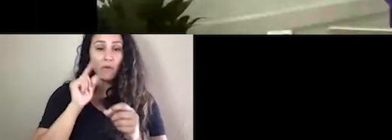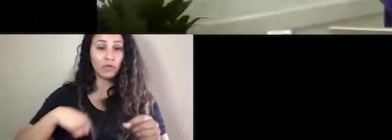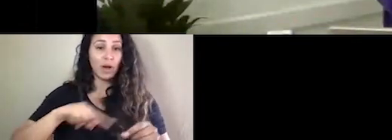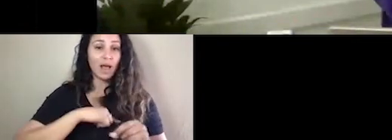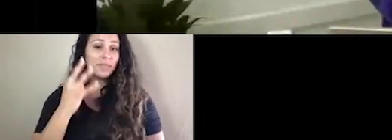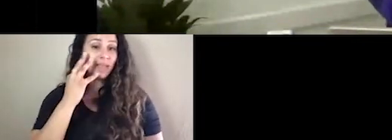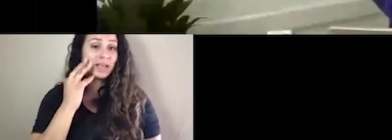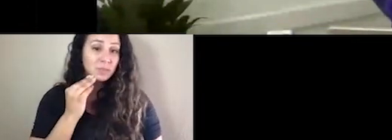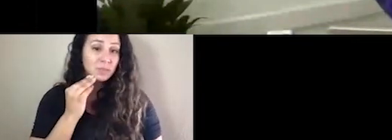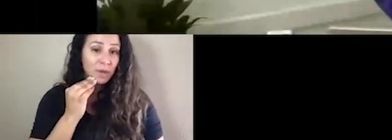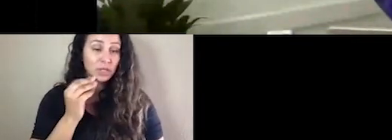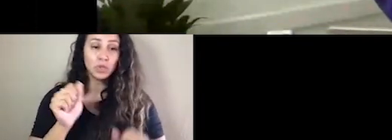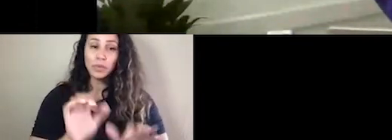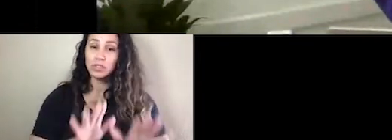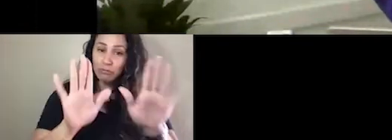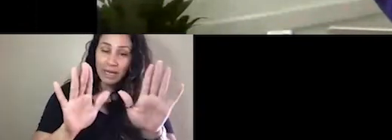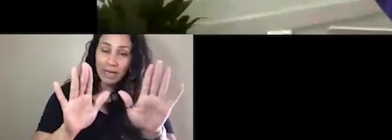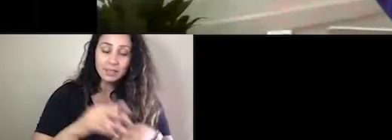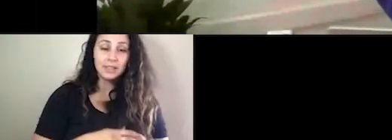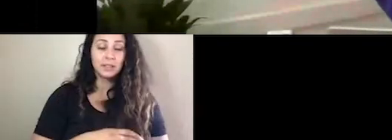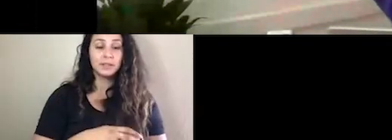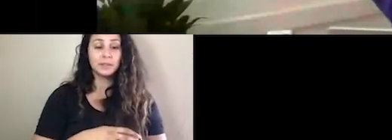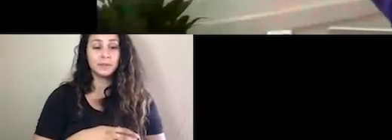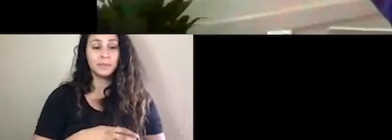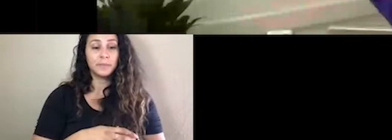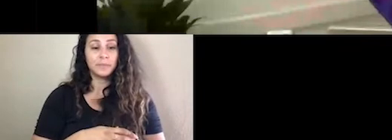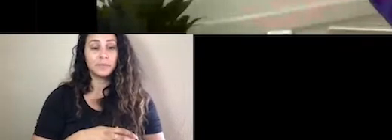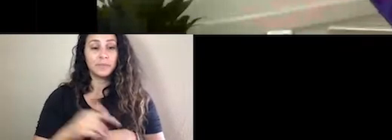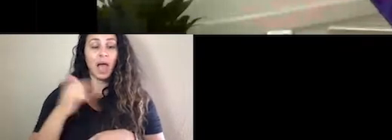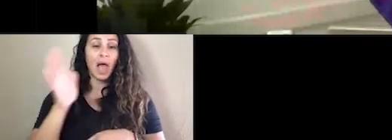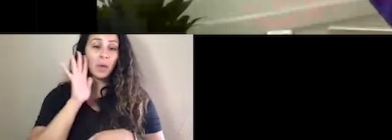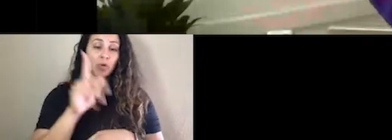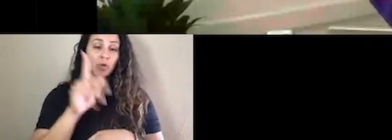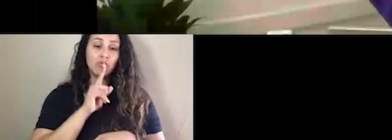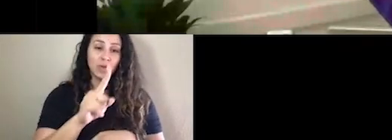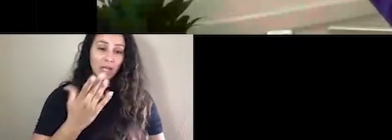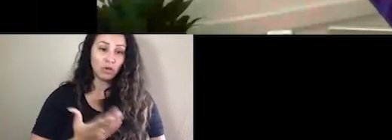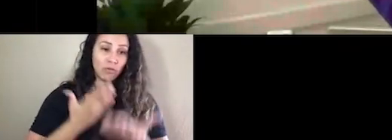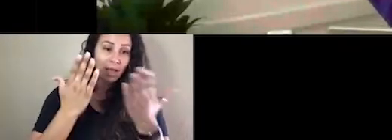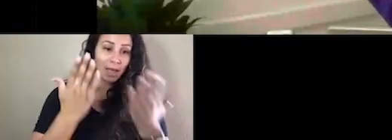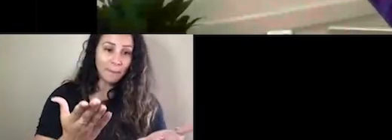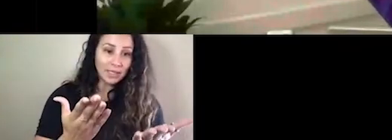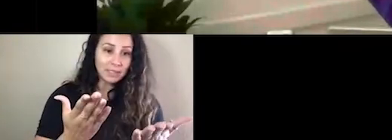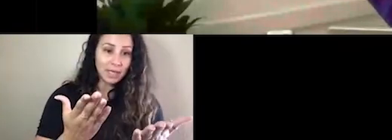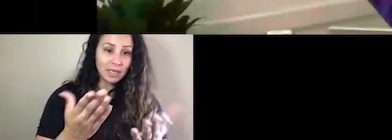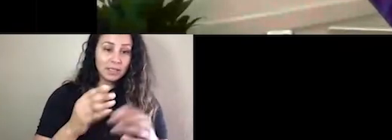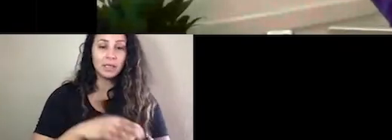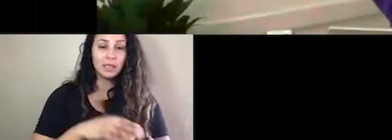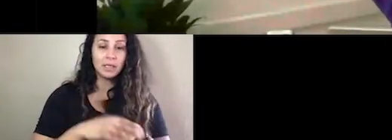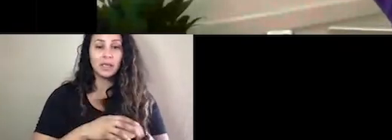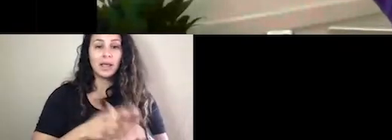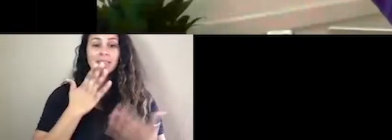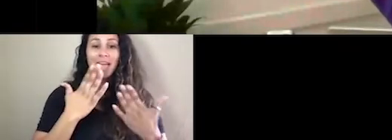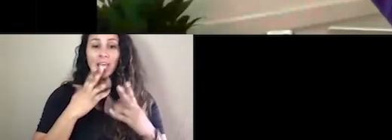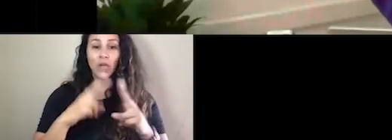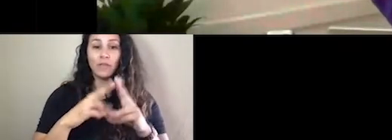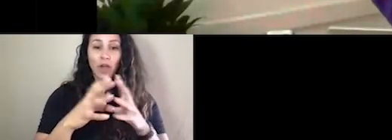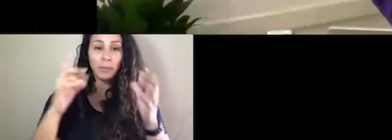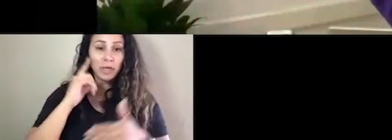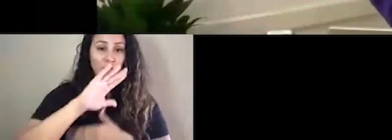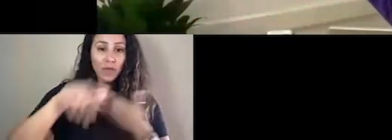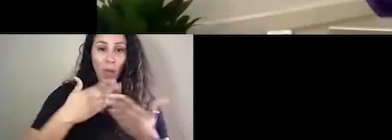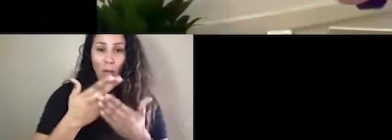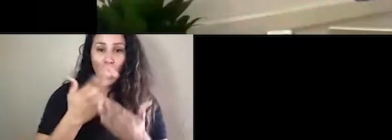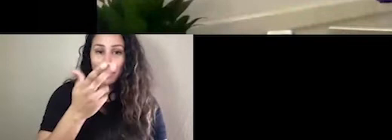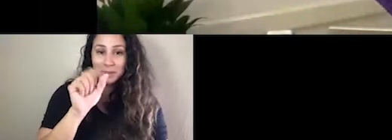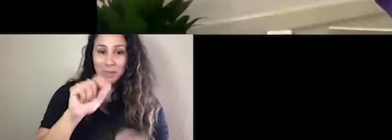experience was great, and I would really recommend it. And thank you very much for the whole HubSpot